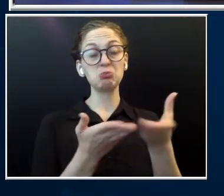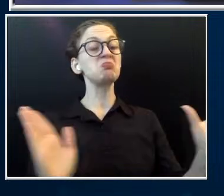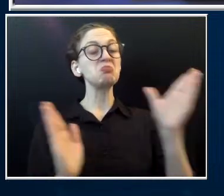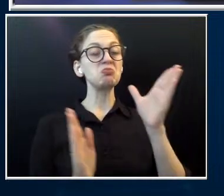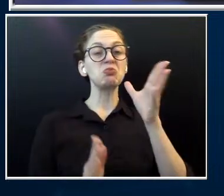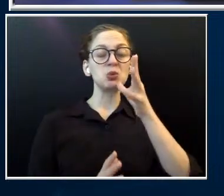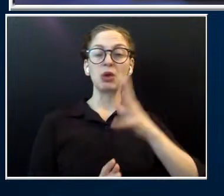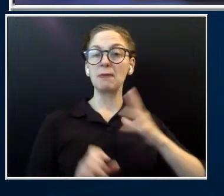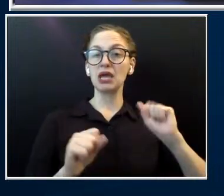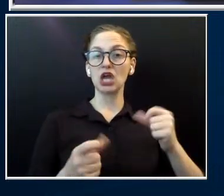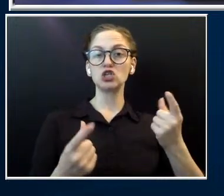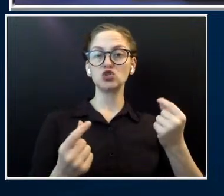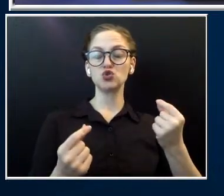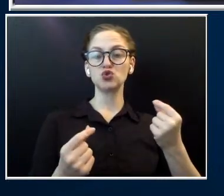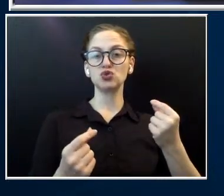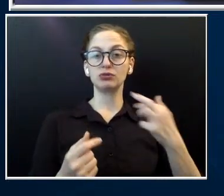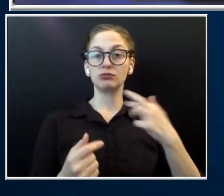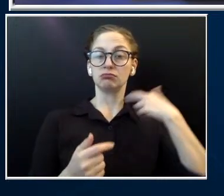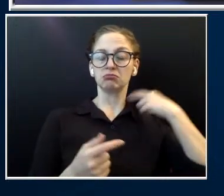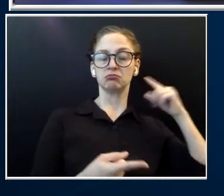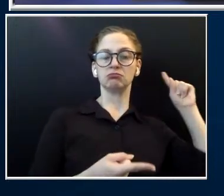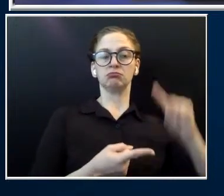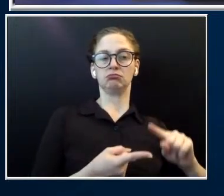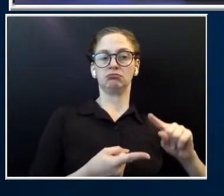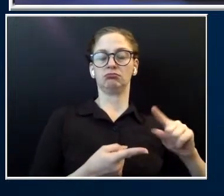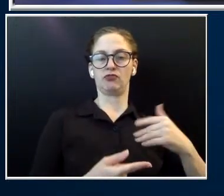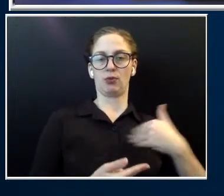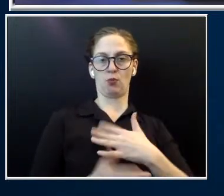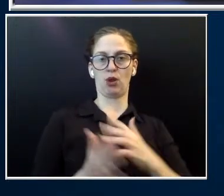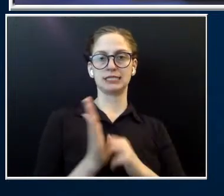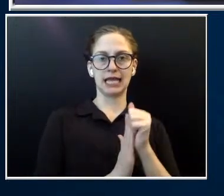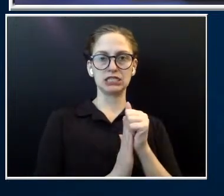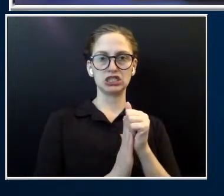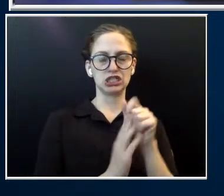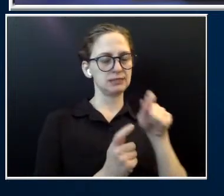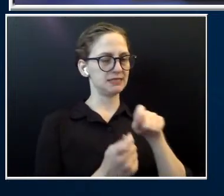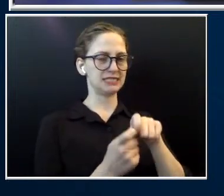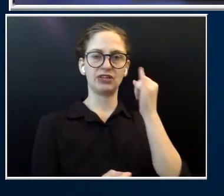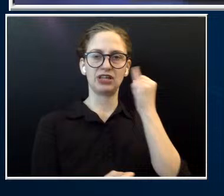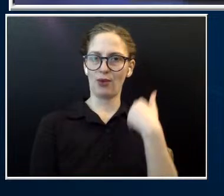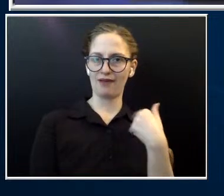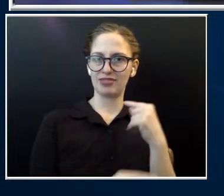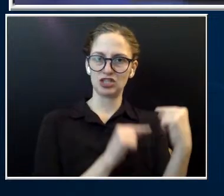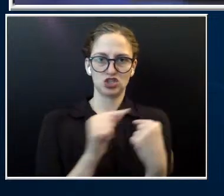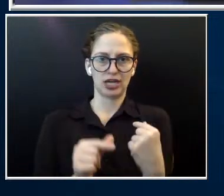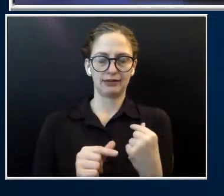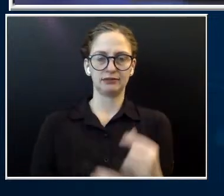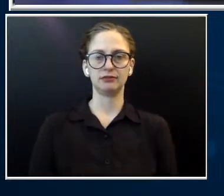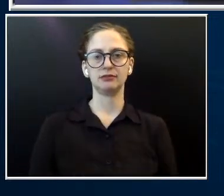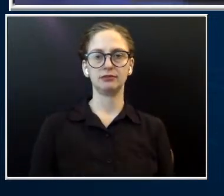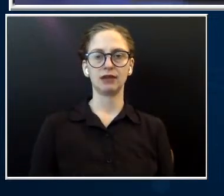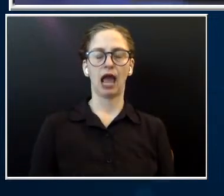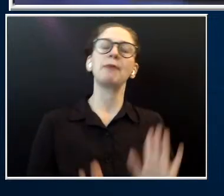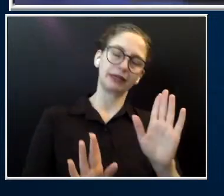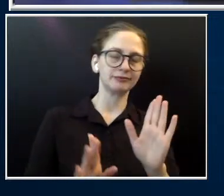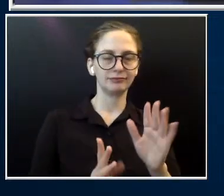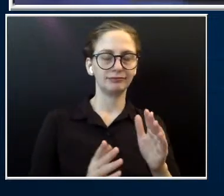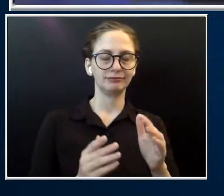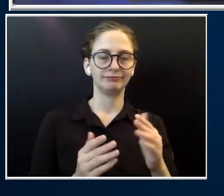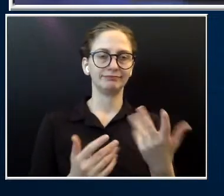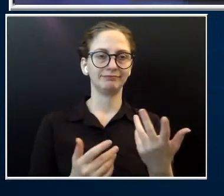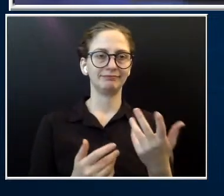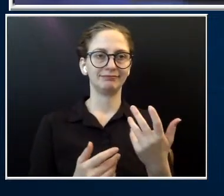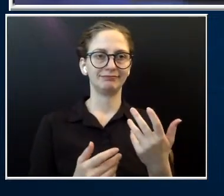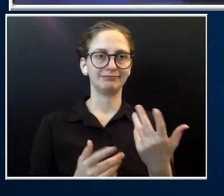cancer? And I think specifically, if you carry the gene, is there anything you can do? I mean, besides what we're talking about today.